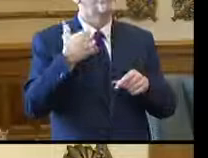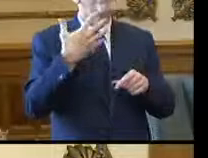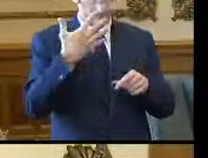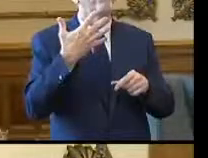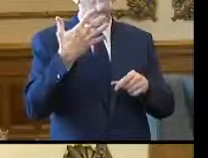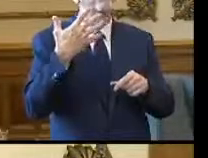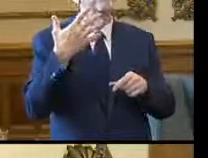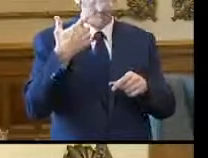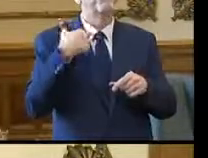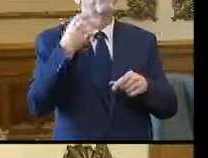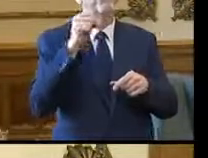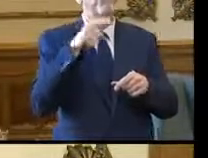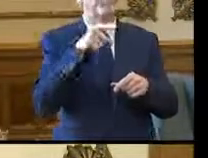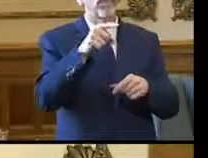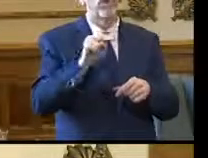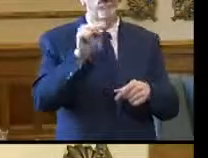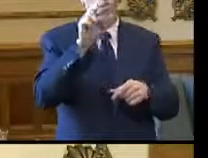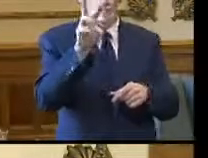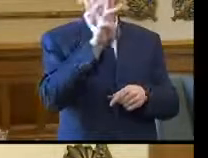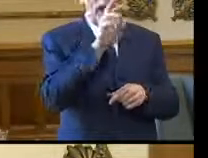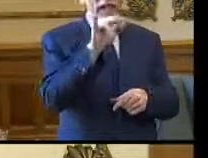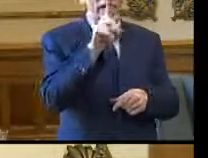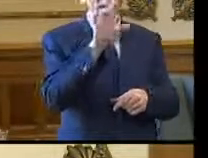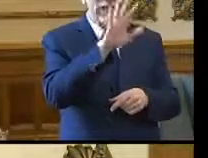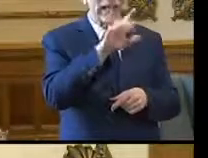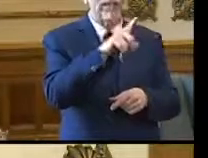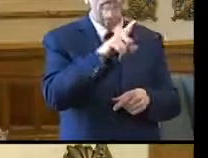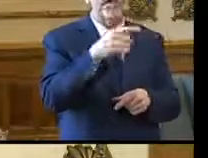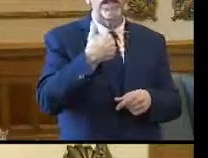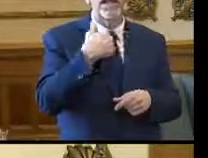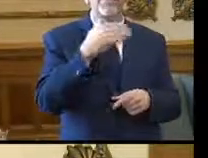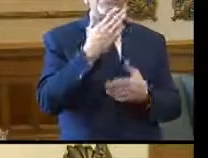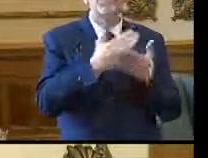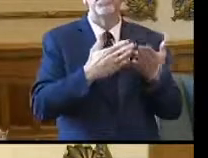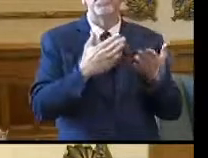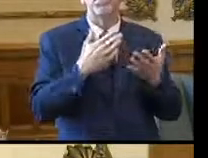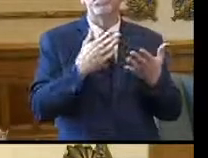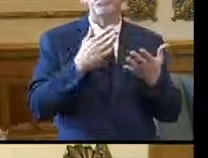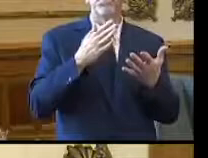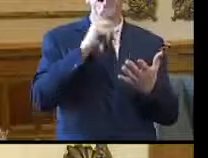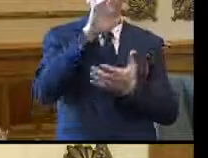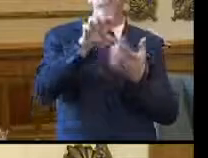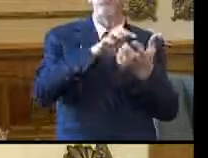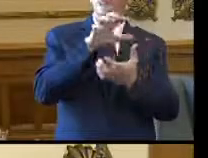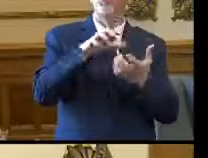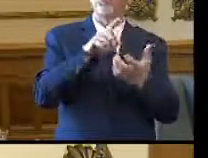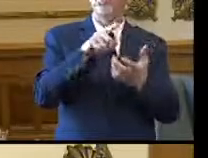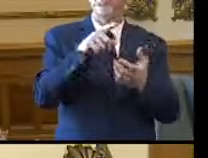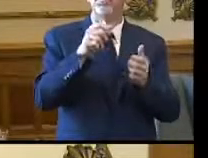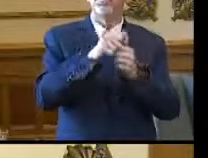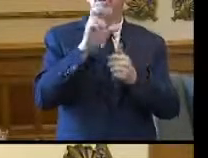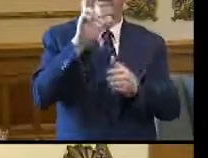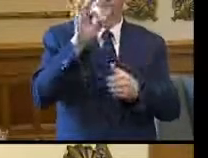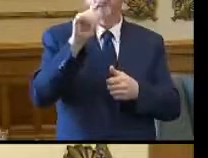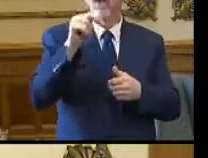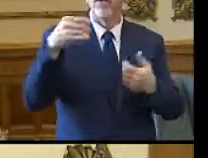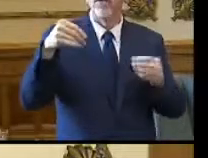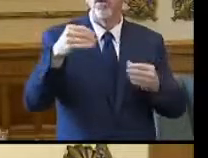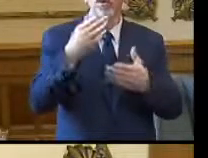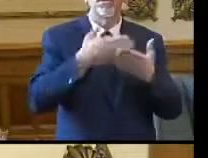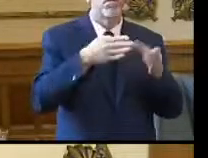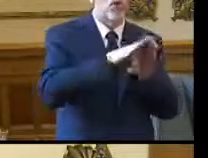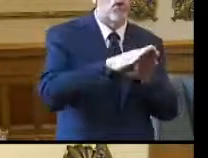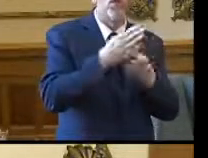I wanted to ask because in Northwest Indiana, there's been some confusion, specifically among craft stores, some closing,